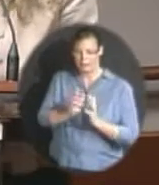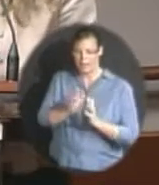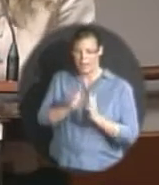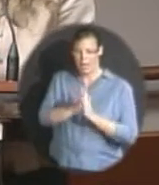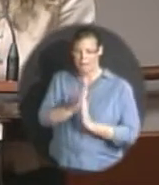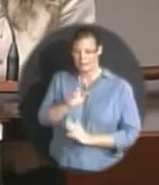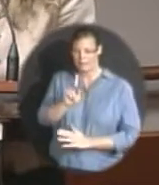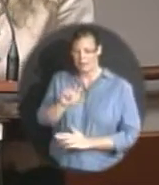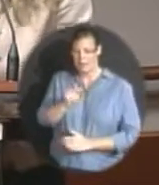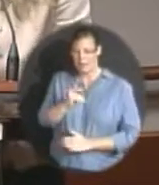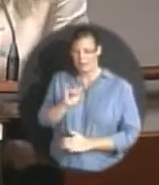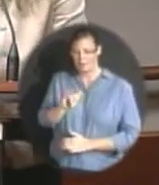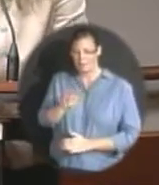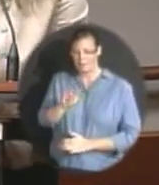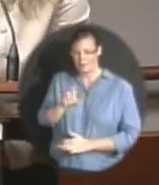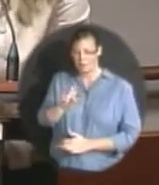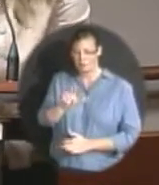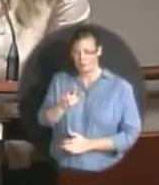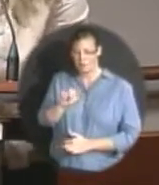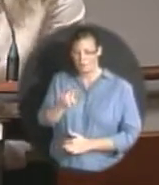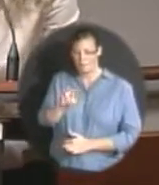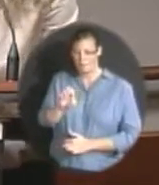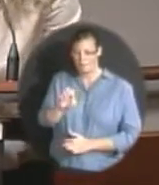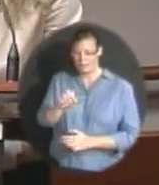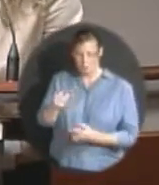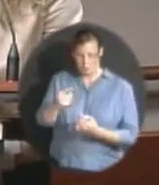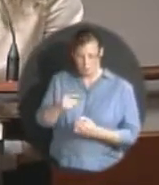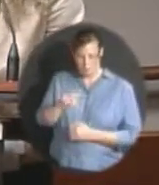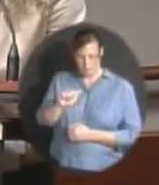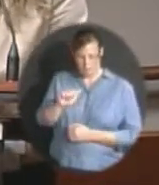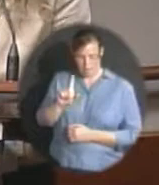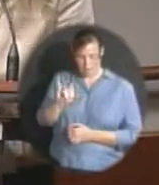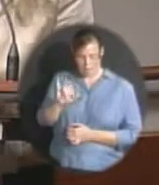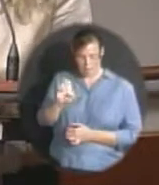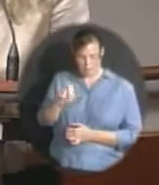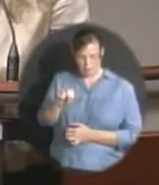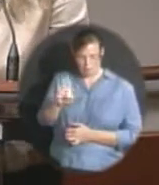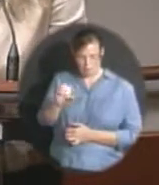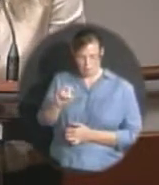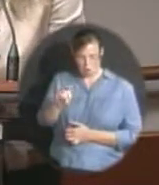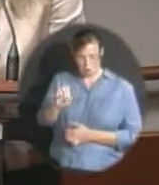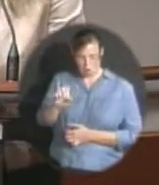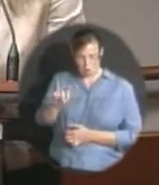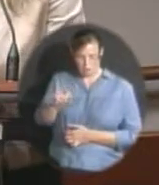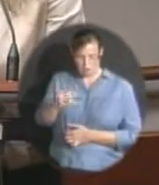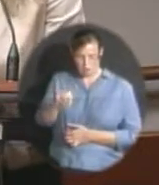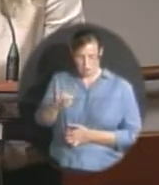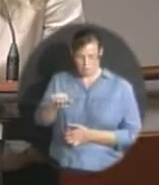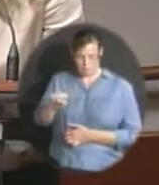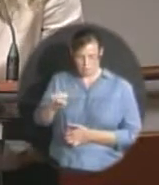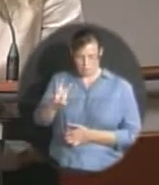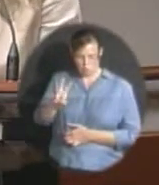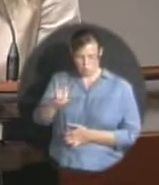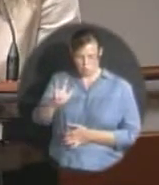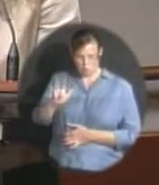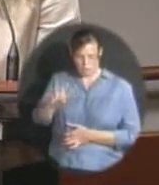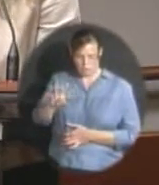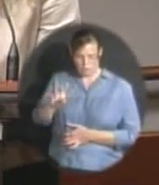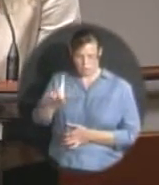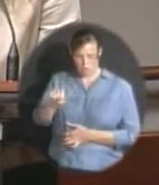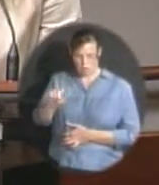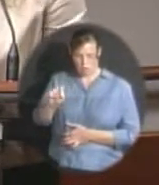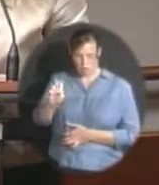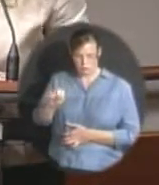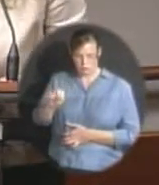Kathy Musgrave to come forward, along with students Aiden Bone, Thomas Williams, and Dalton Wilson, and teachers Gary Palmiere